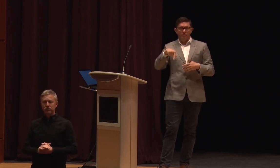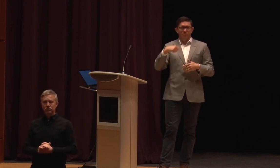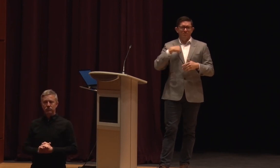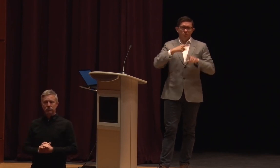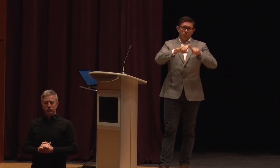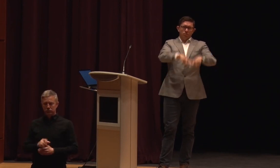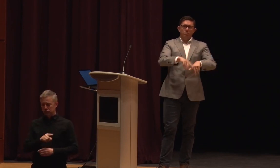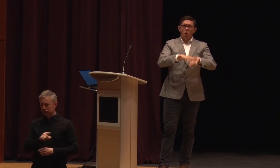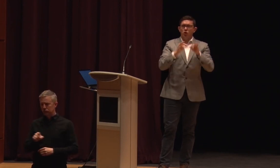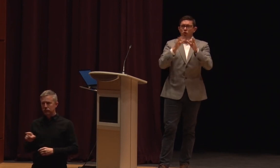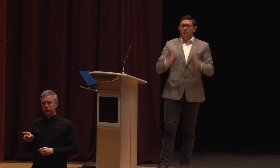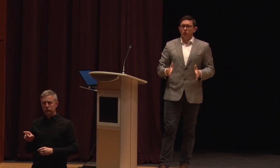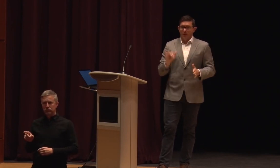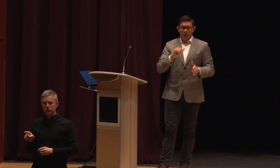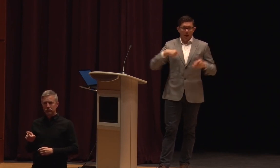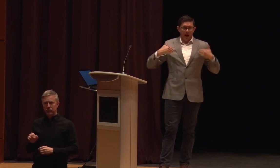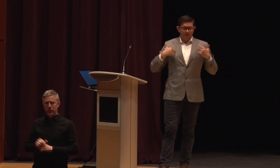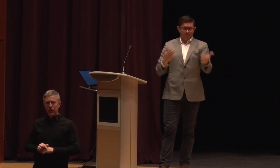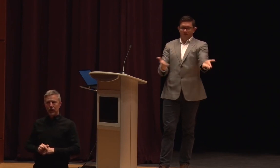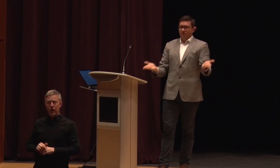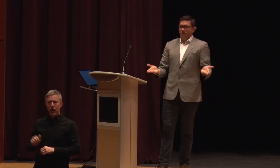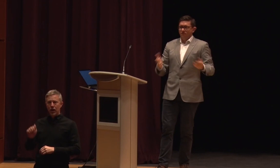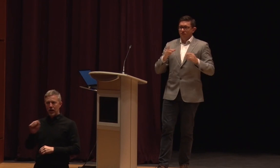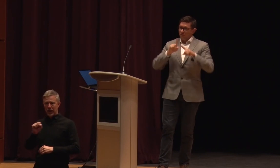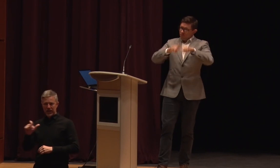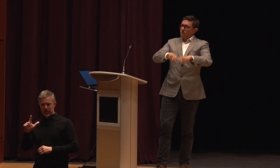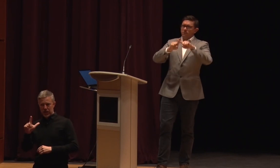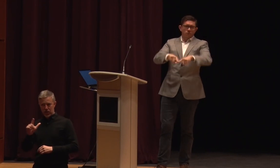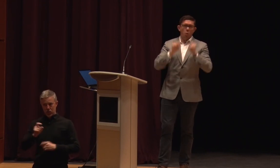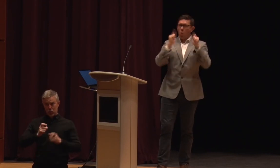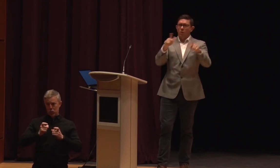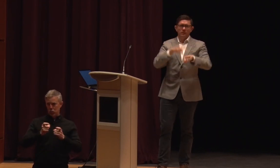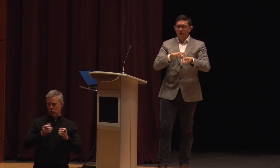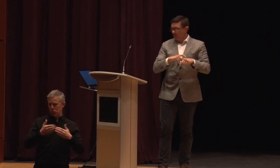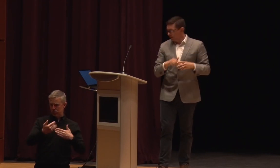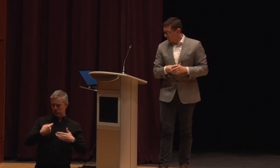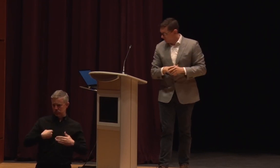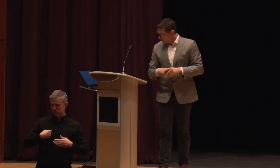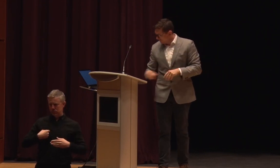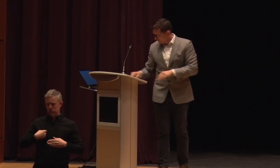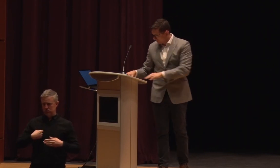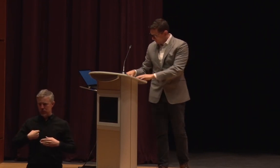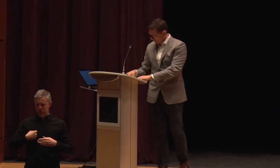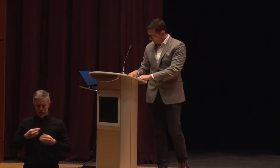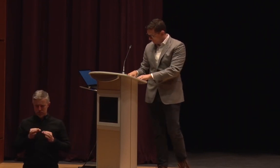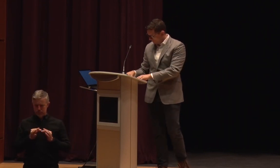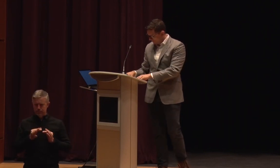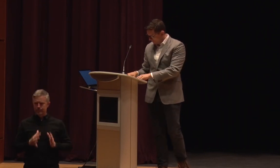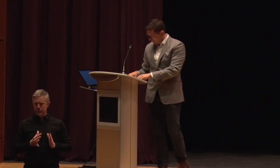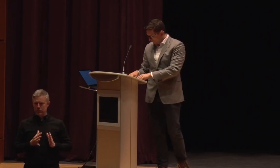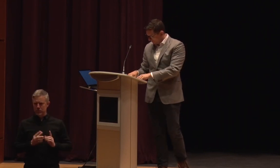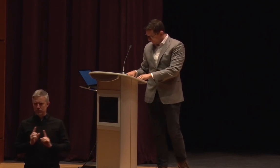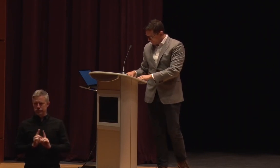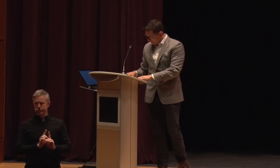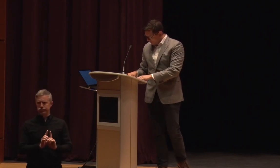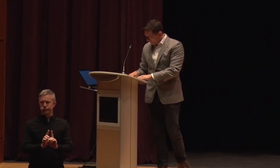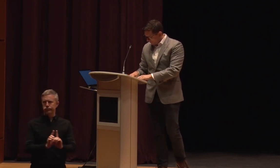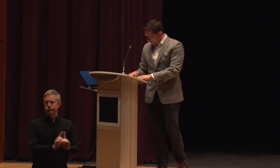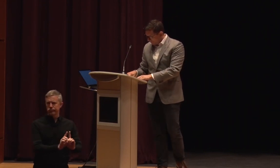they have any ASL control room. I was dependent on an interpreter just all the time.